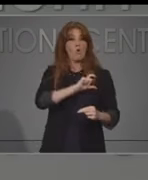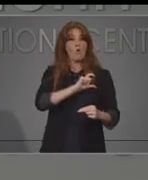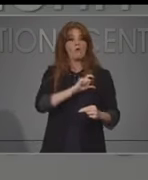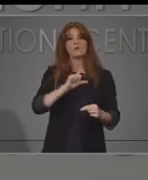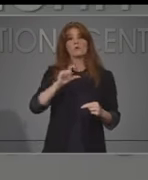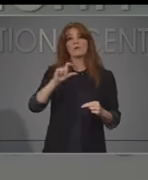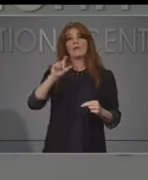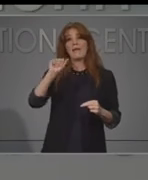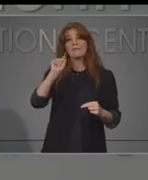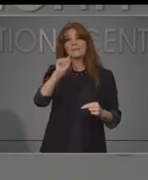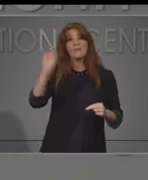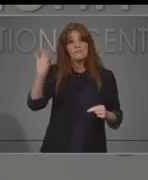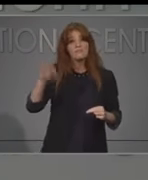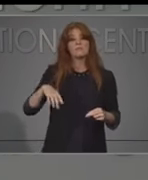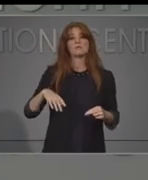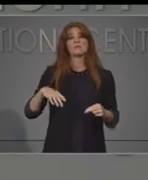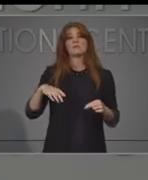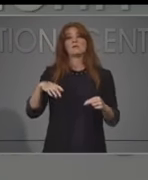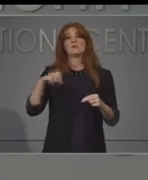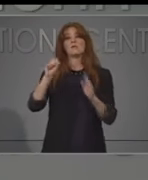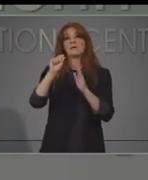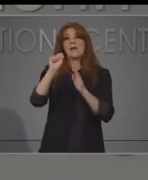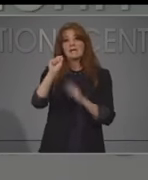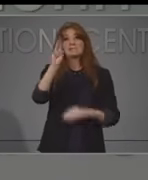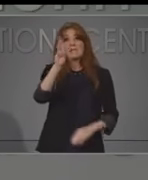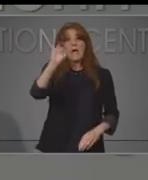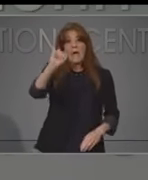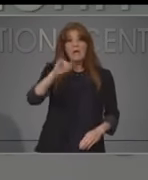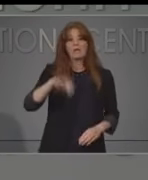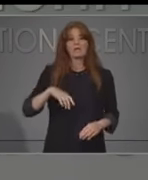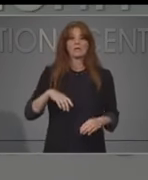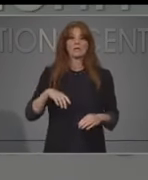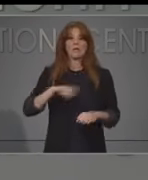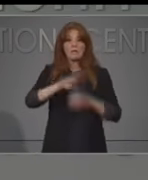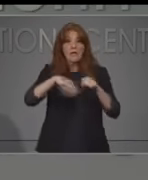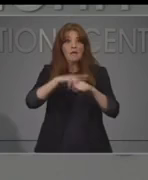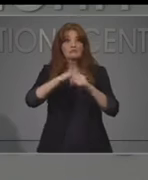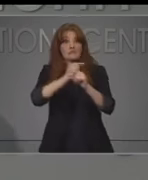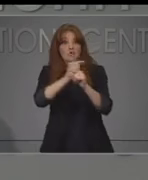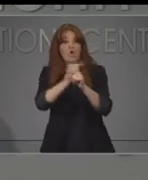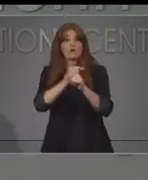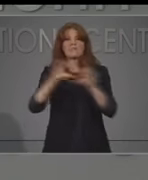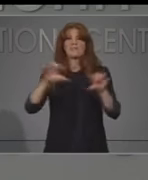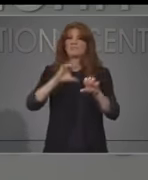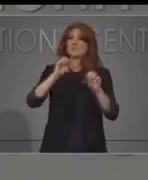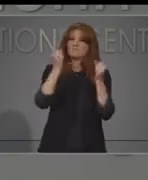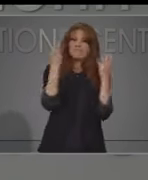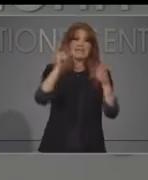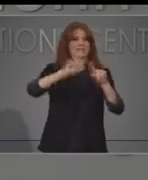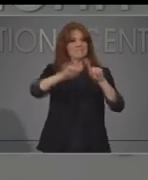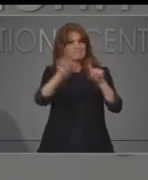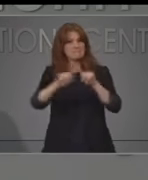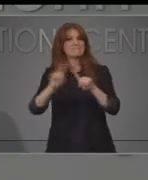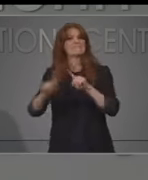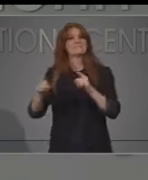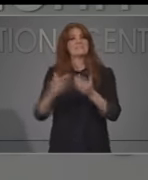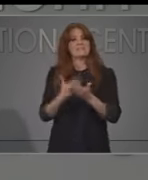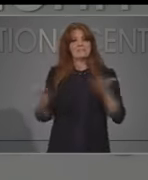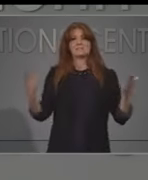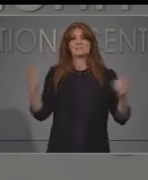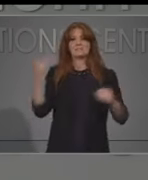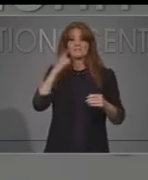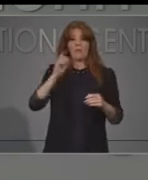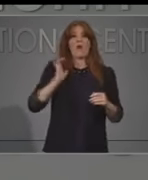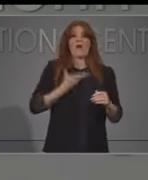law enforcement, the State Bureau of Investigation, the National Guard, which does all kinds of things for